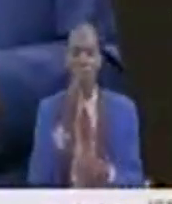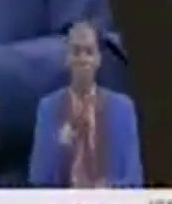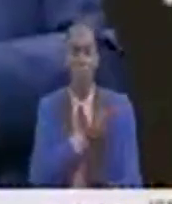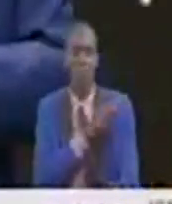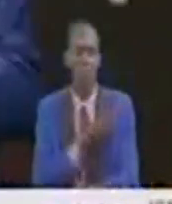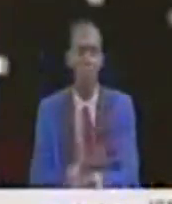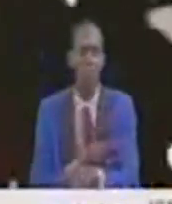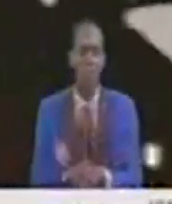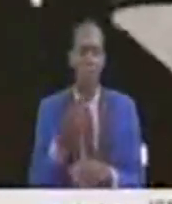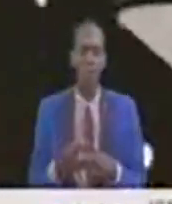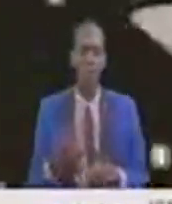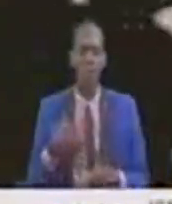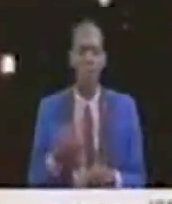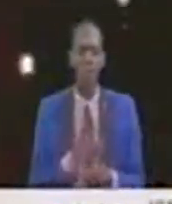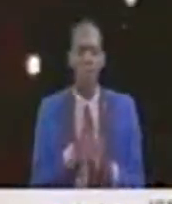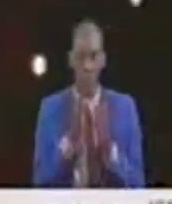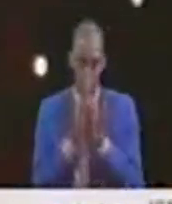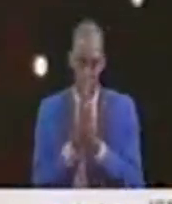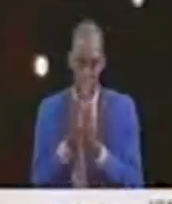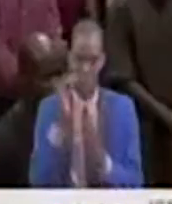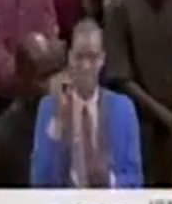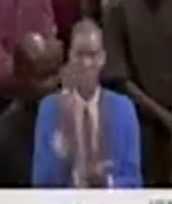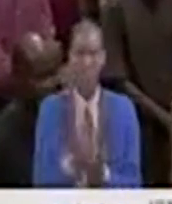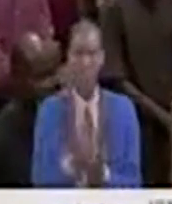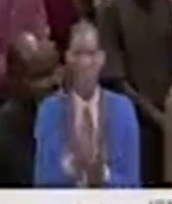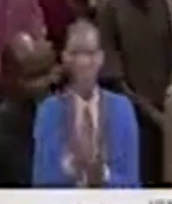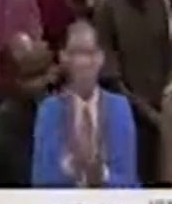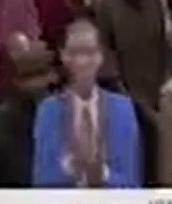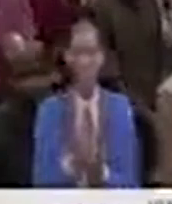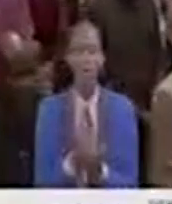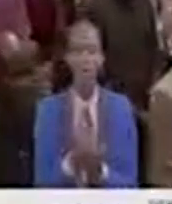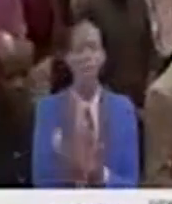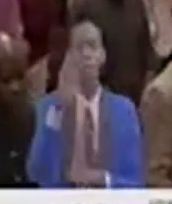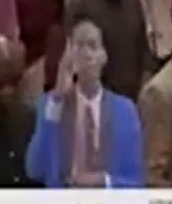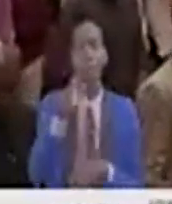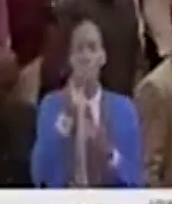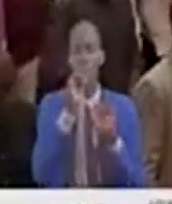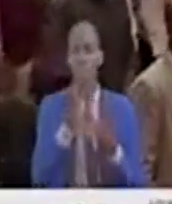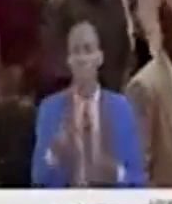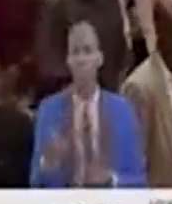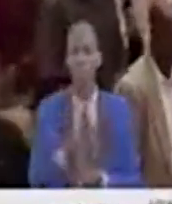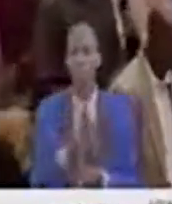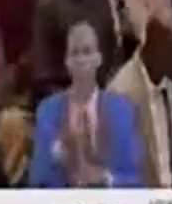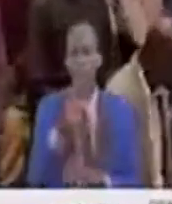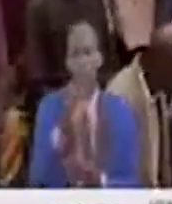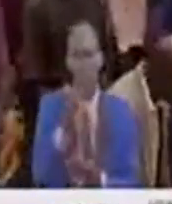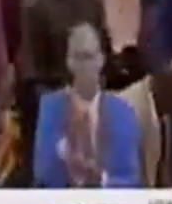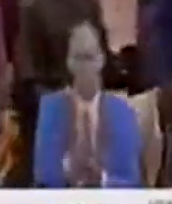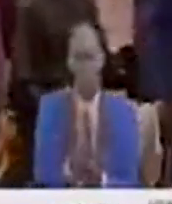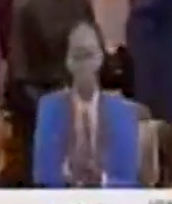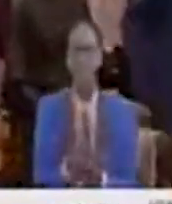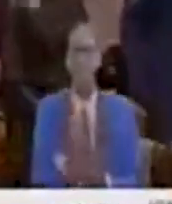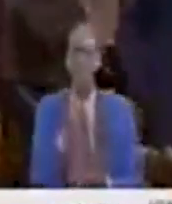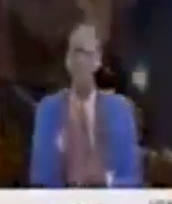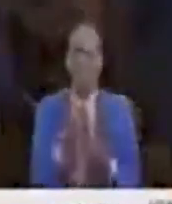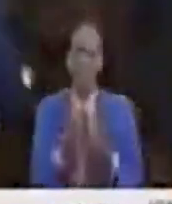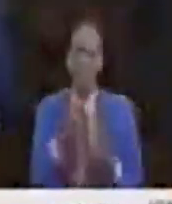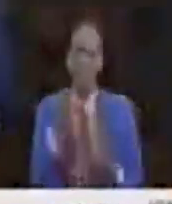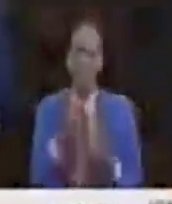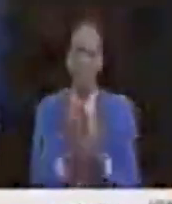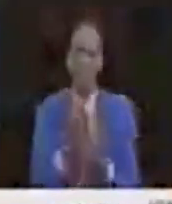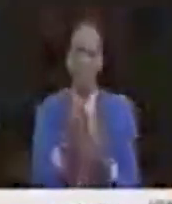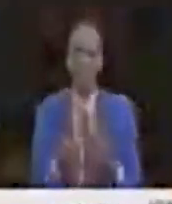mighty name we pray. God bless you. Your amen looks very good. You want to say